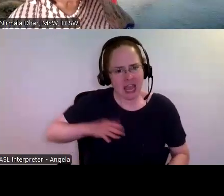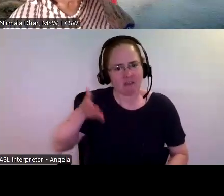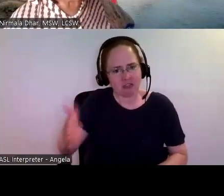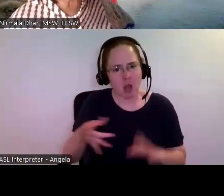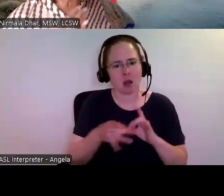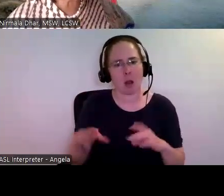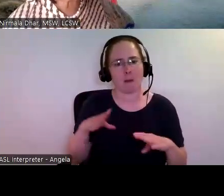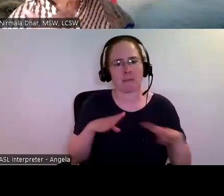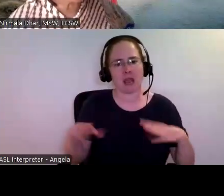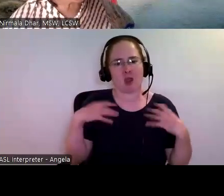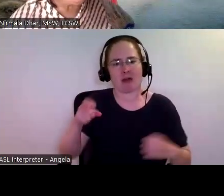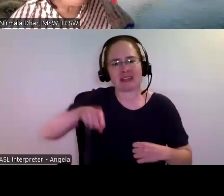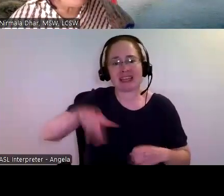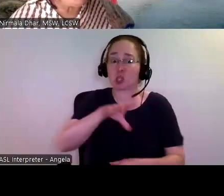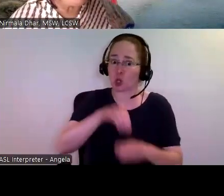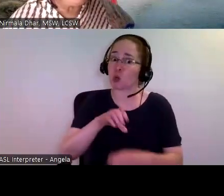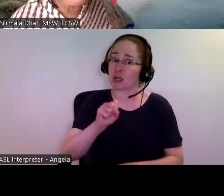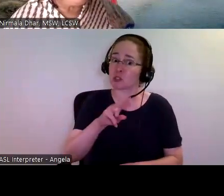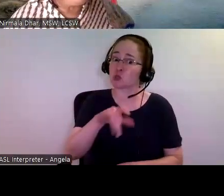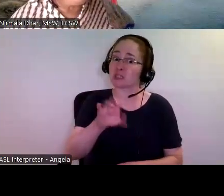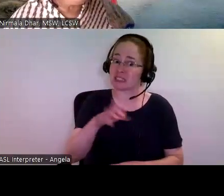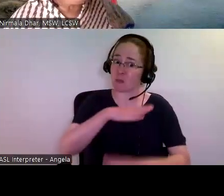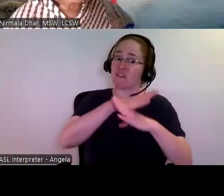health needs, including suicide prevention.